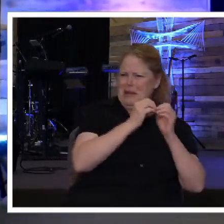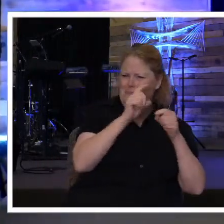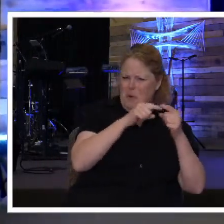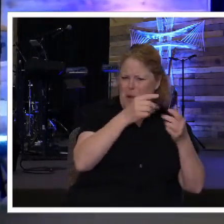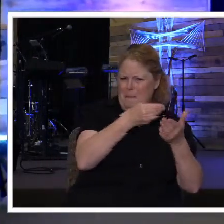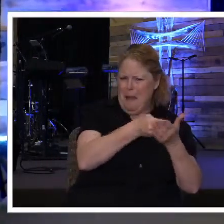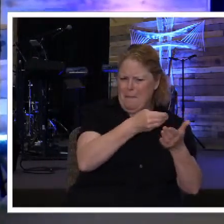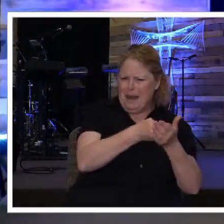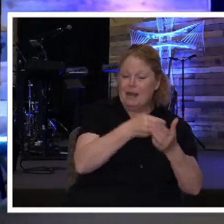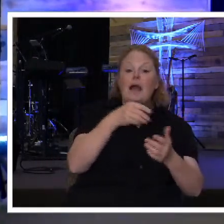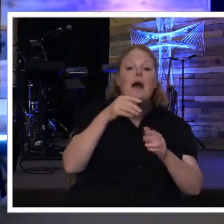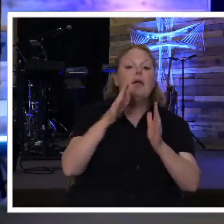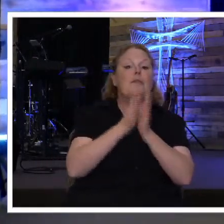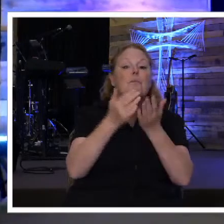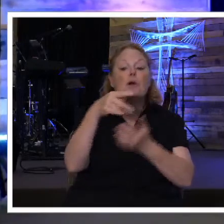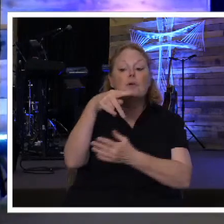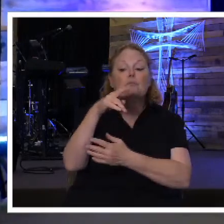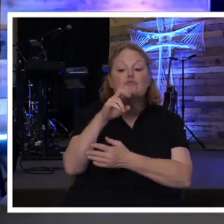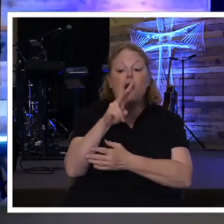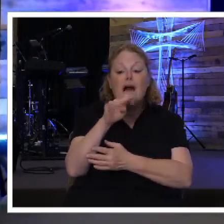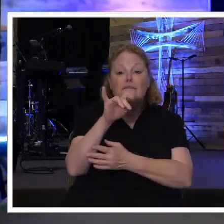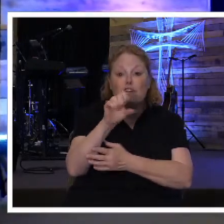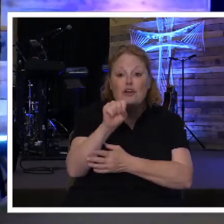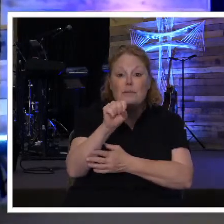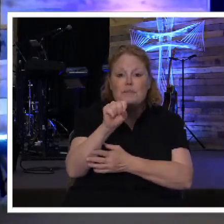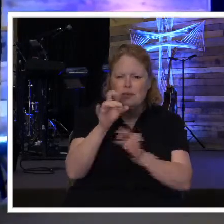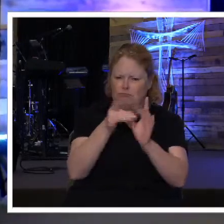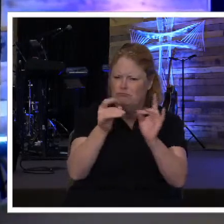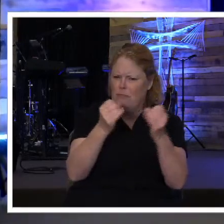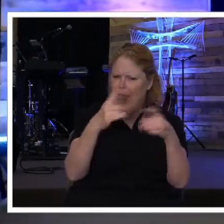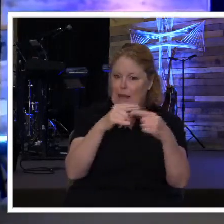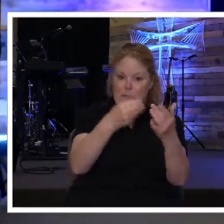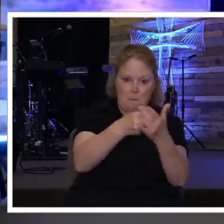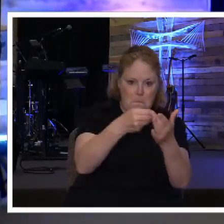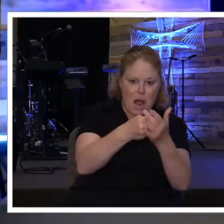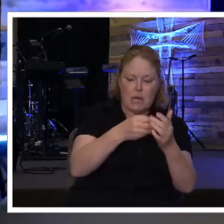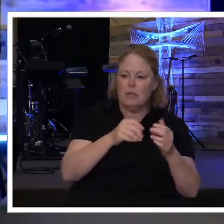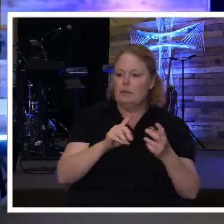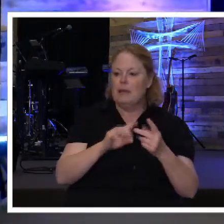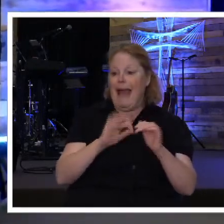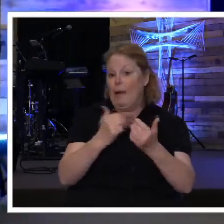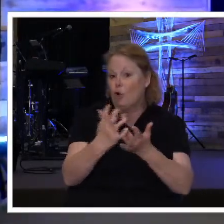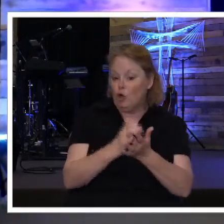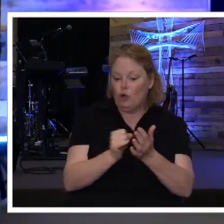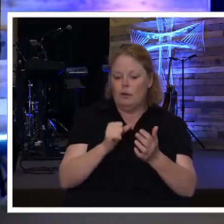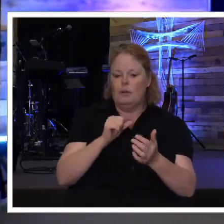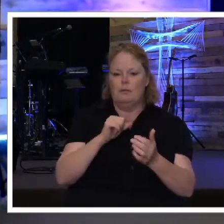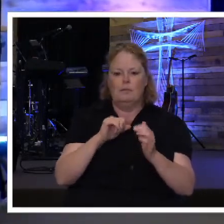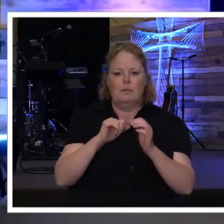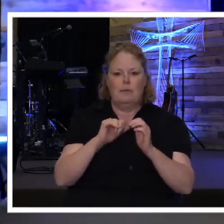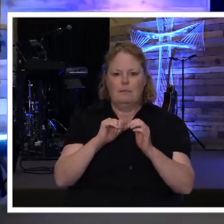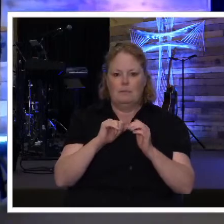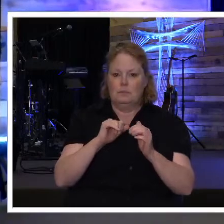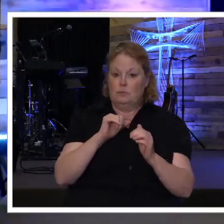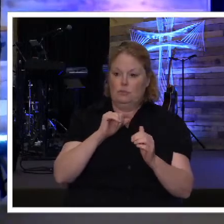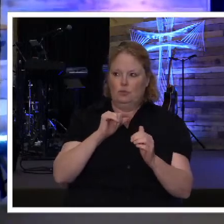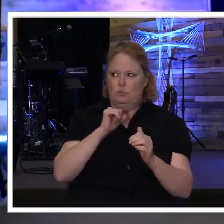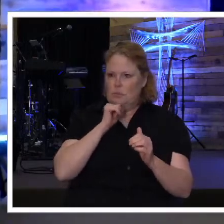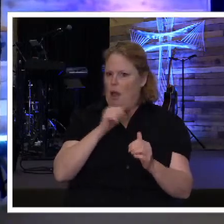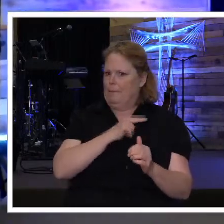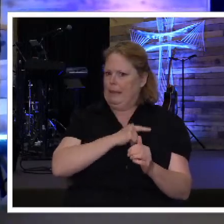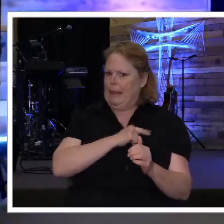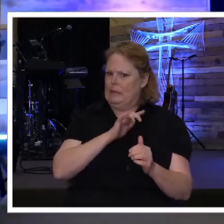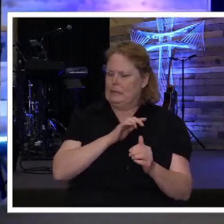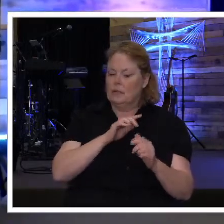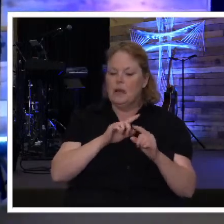lot to say about money. How to earn it, how not to be lazy, but he also puts red